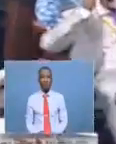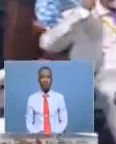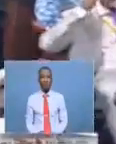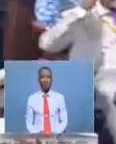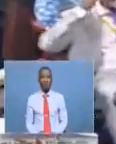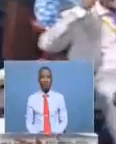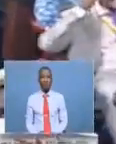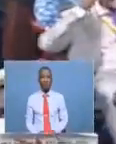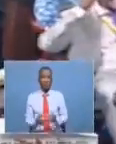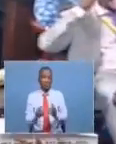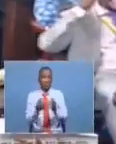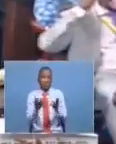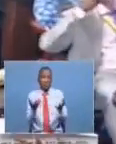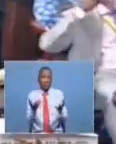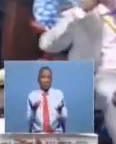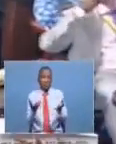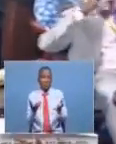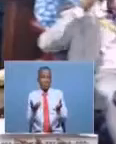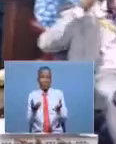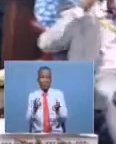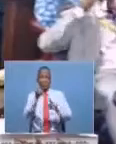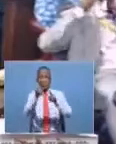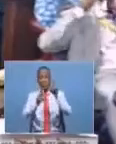by my not answering the interrogation.